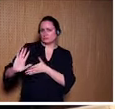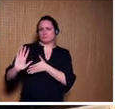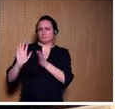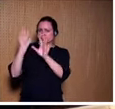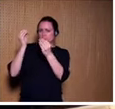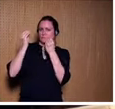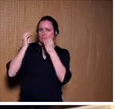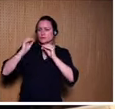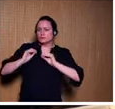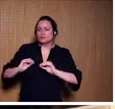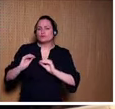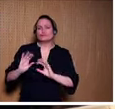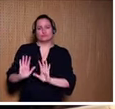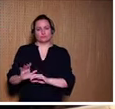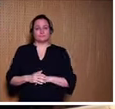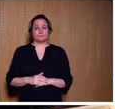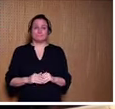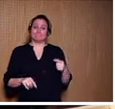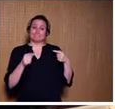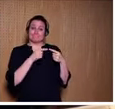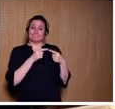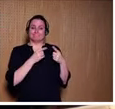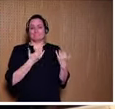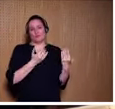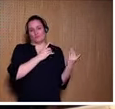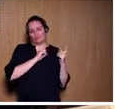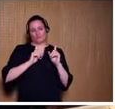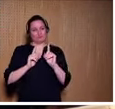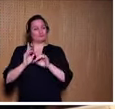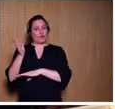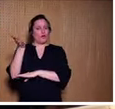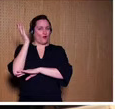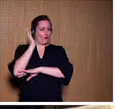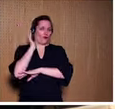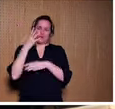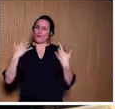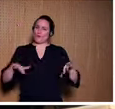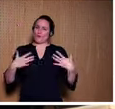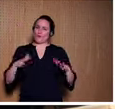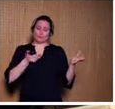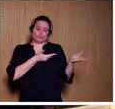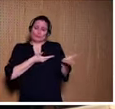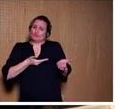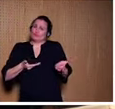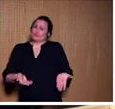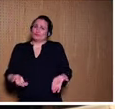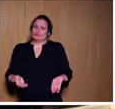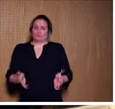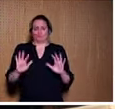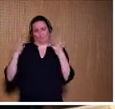Today, Mathieu will come on stage for his fire talk. Welcome on stage, Mathieu Blaise Nozaku.